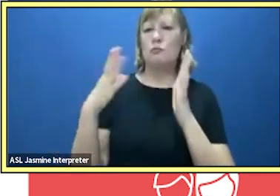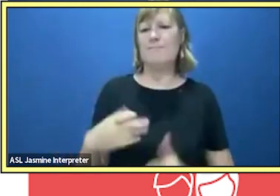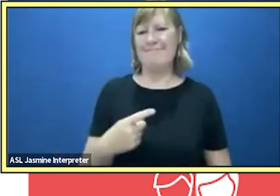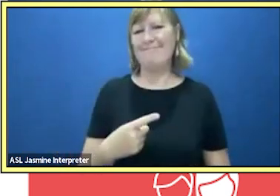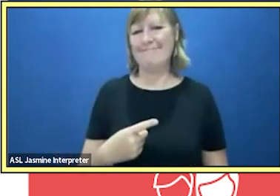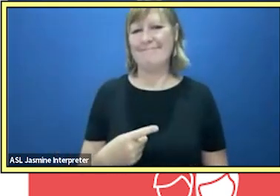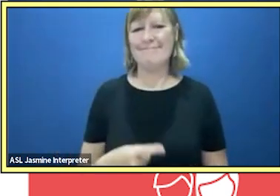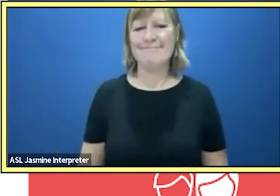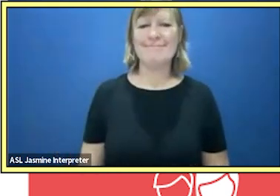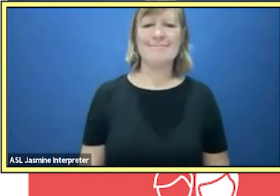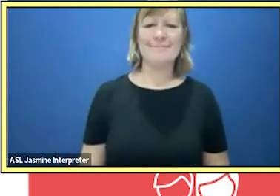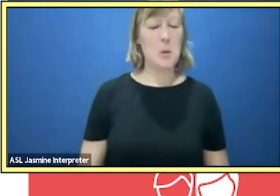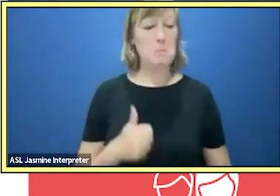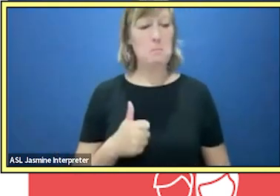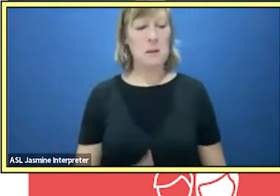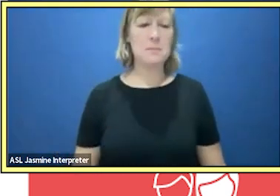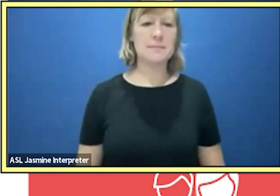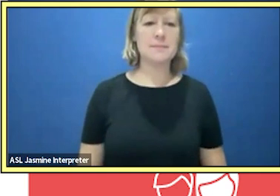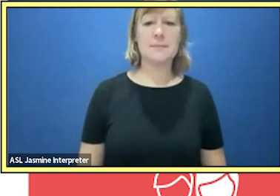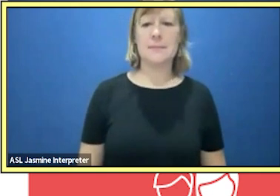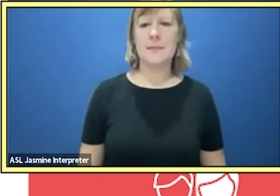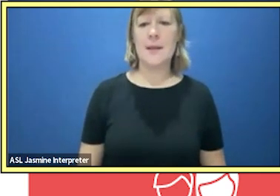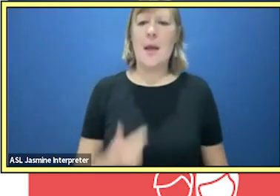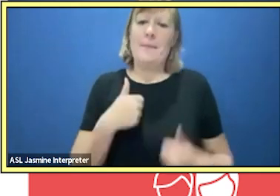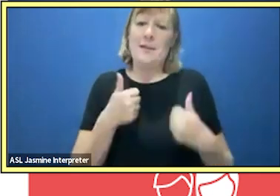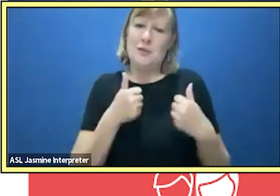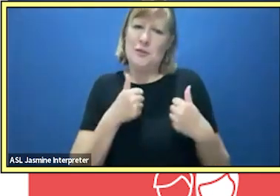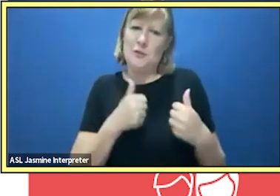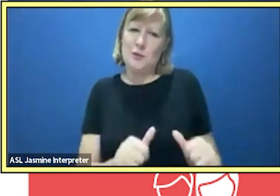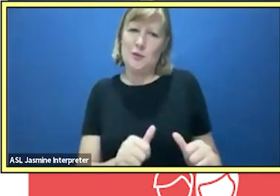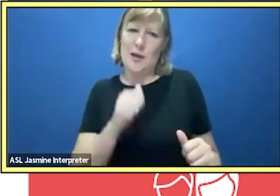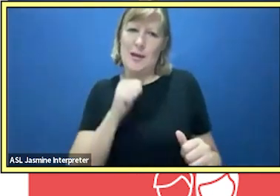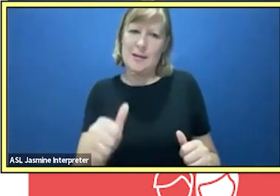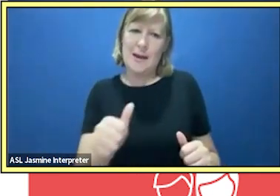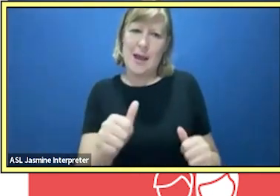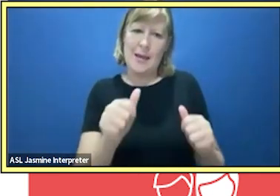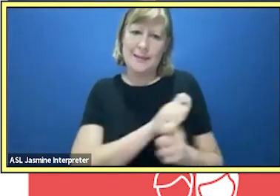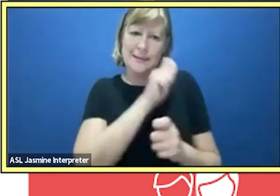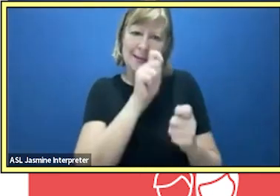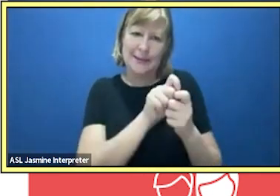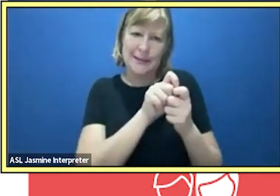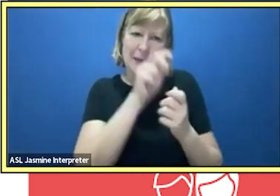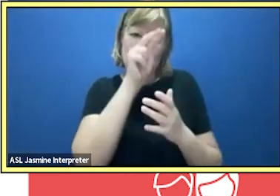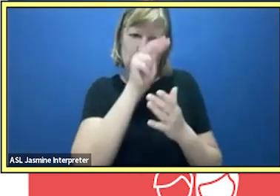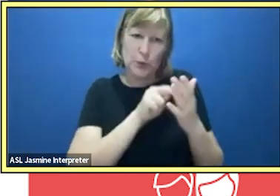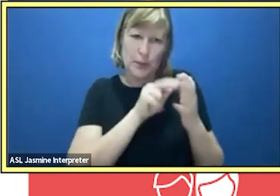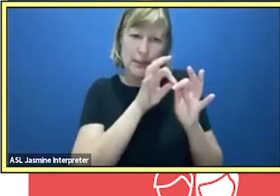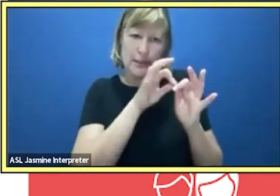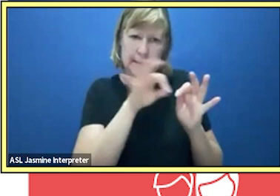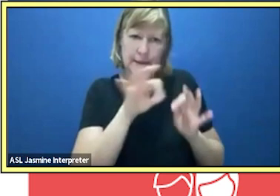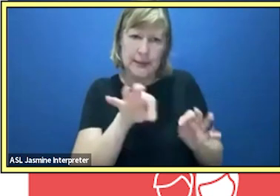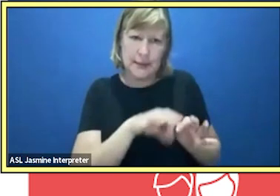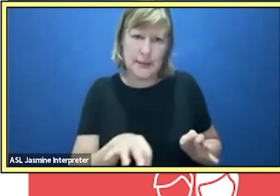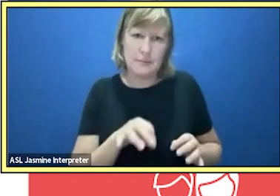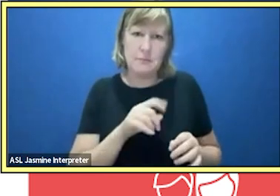he's the person. All right, great. I'm going to try not to read the slides like line for line, but trying to make sure I get to all the